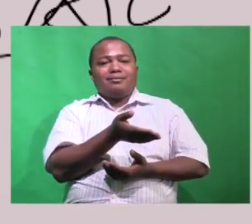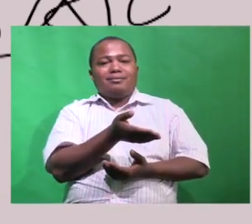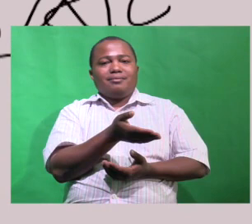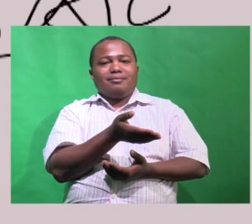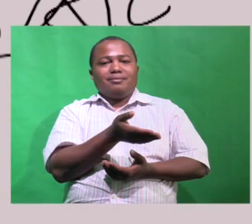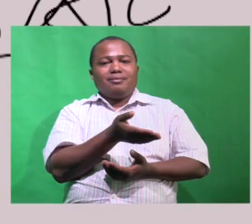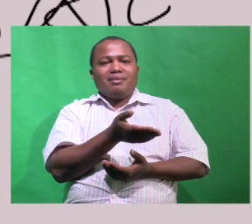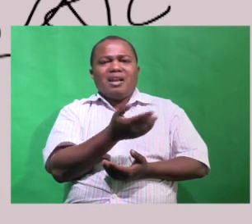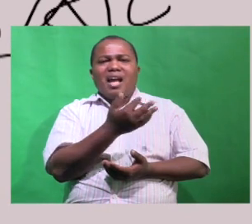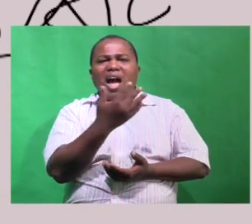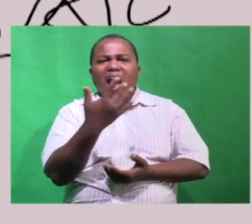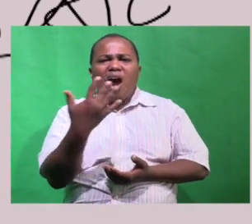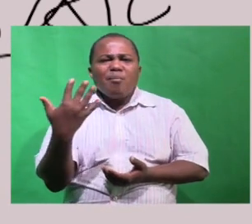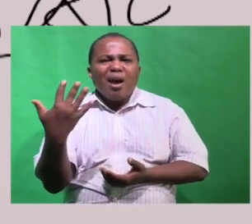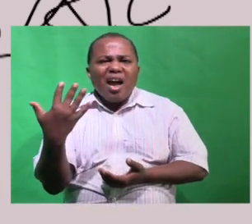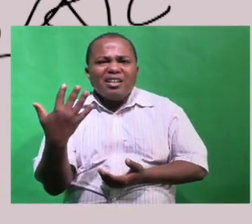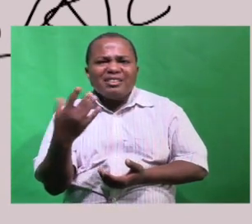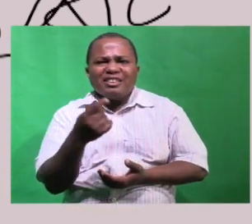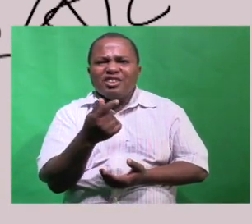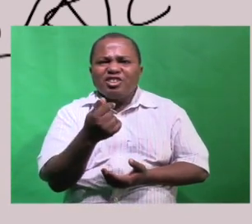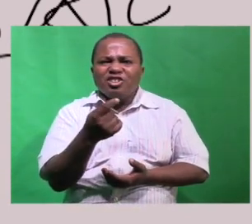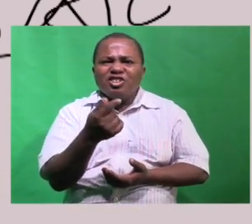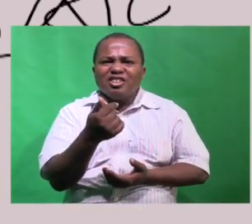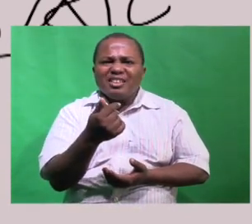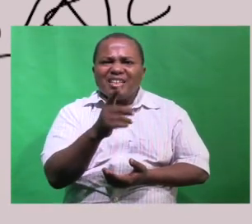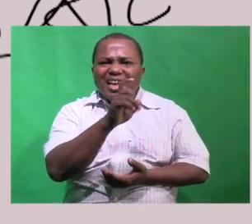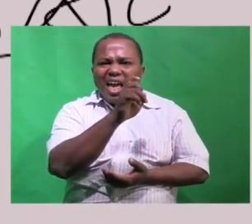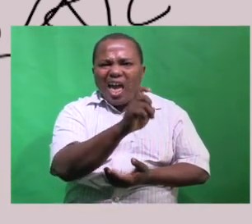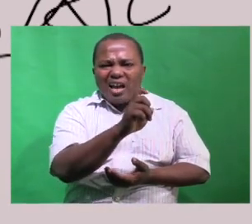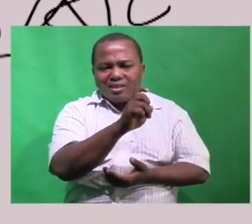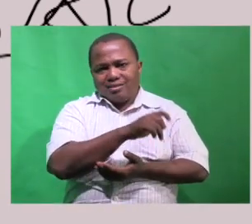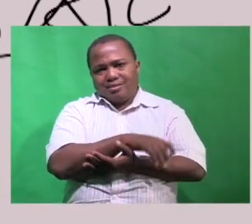How much? Shillings X.